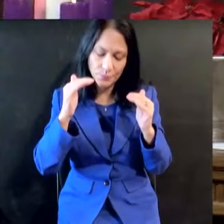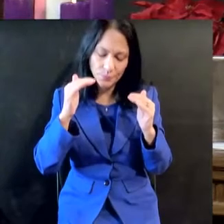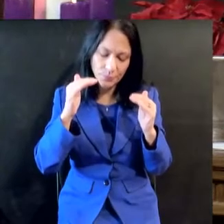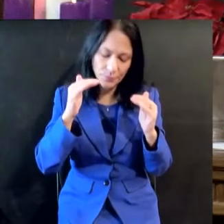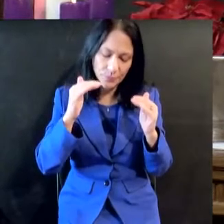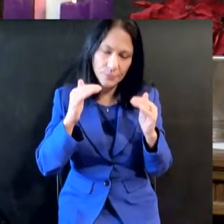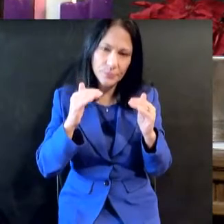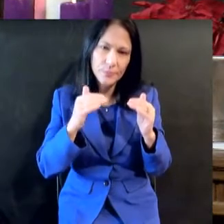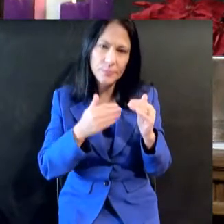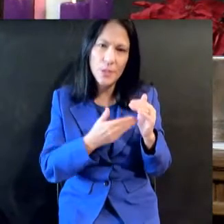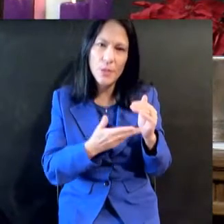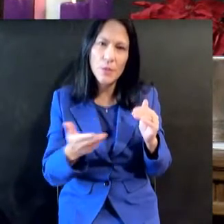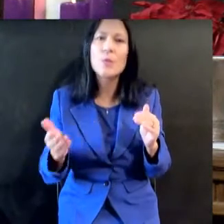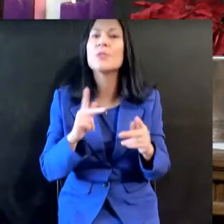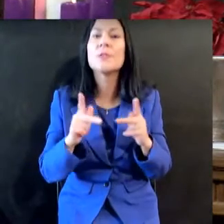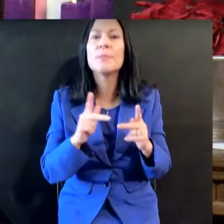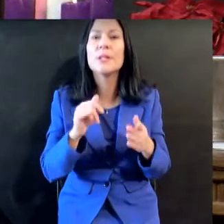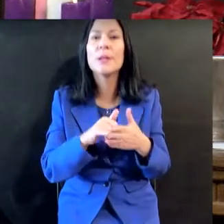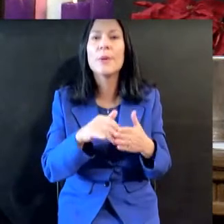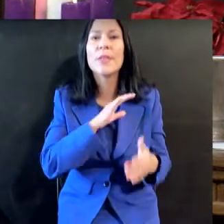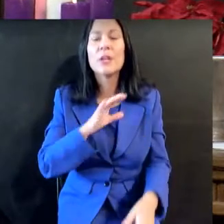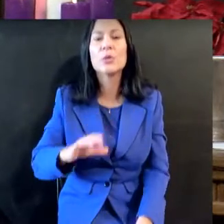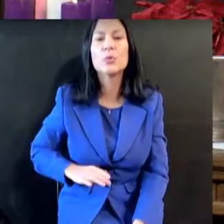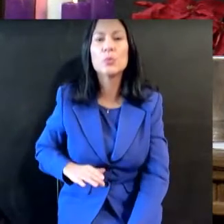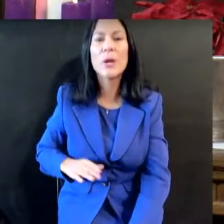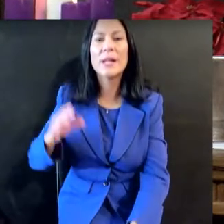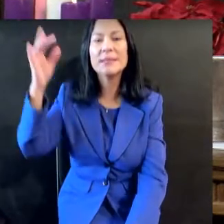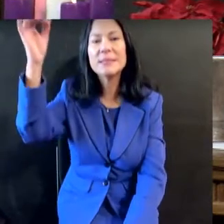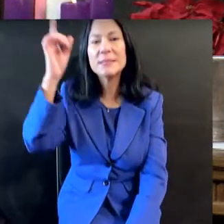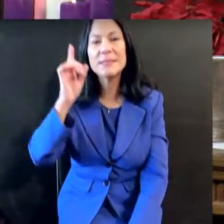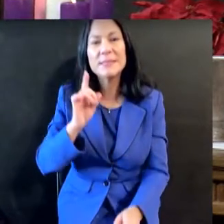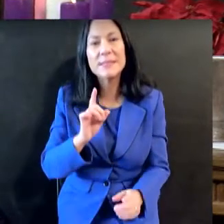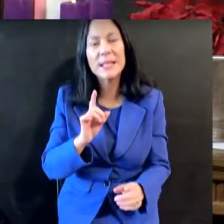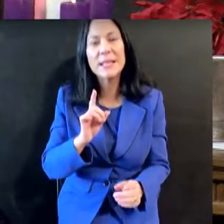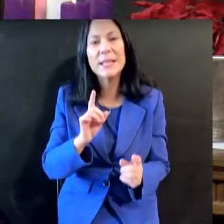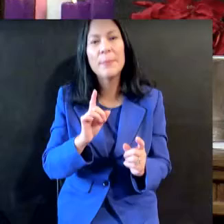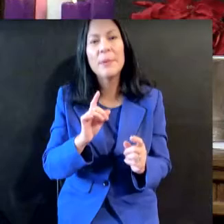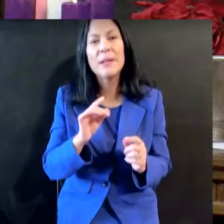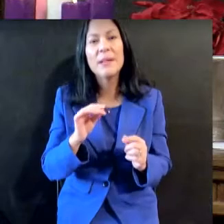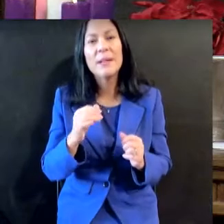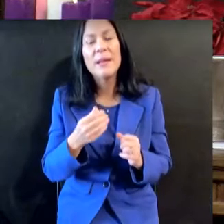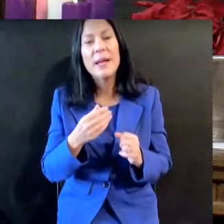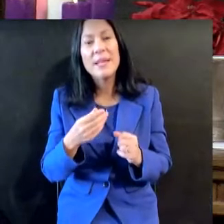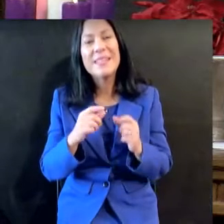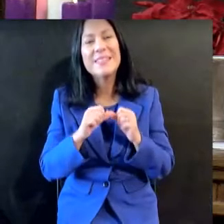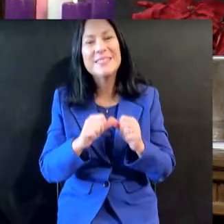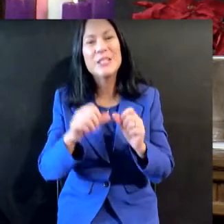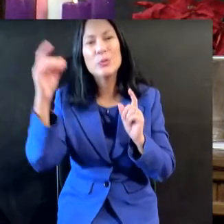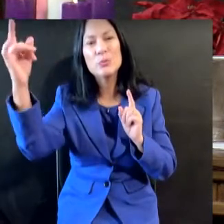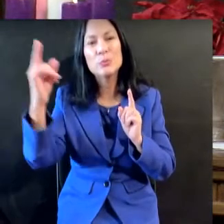And those are the ones to which Christ came. And those are the ones to which he still comes today.